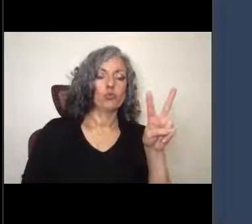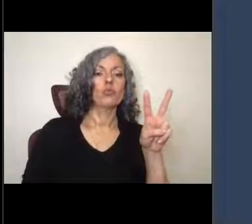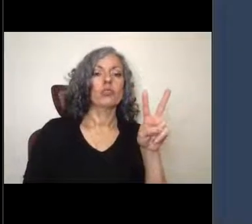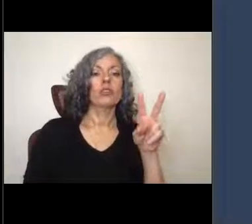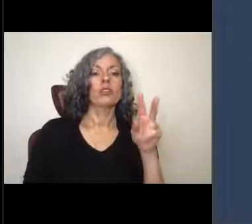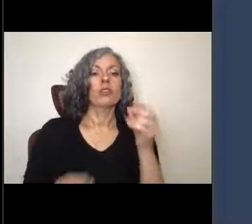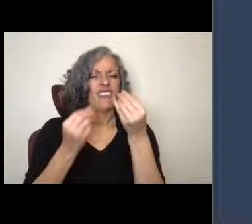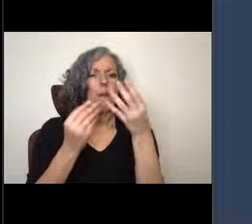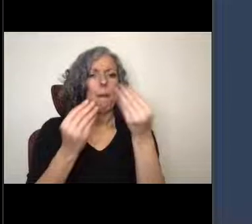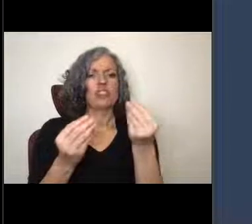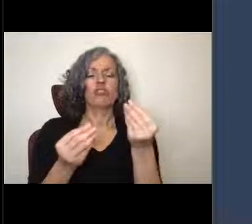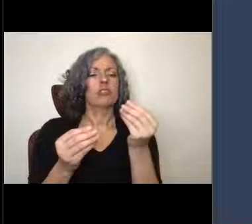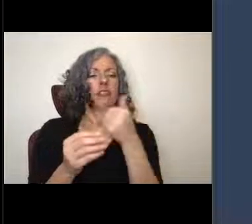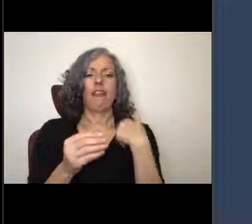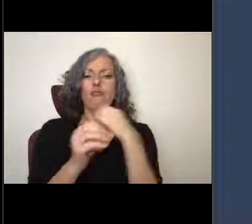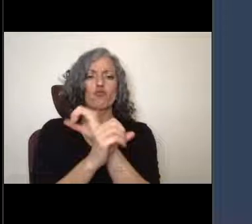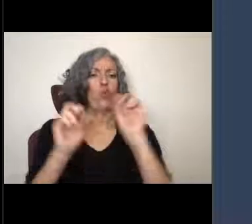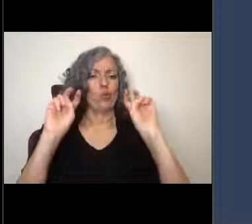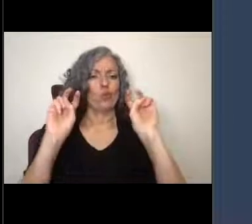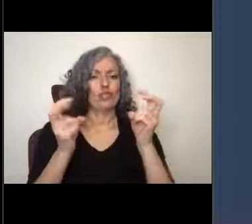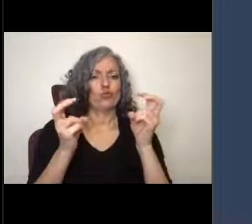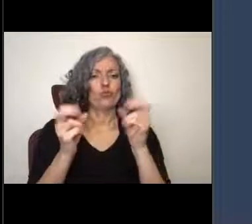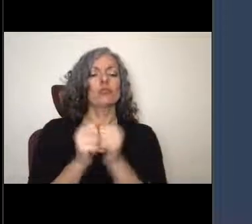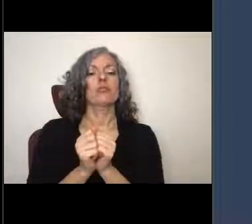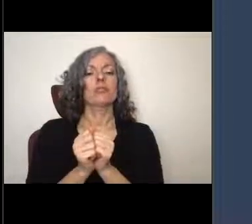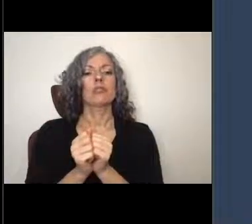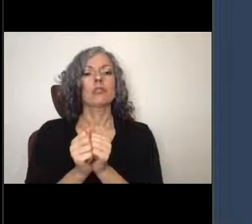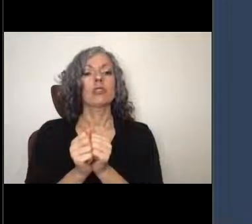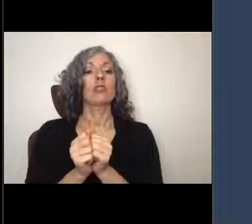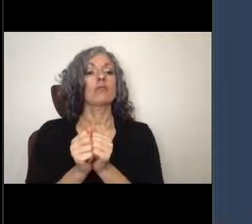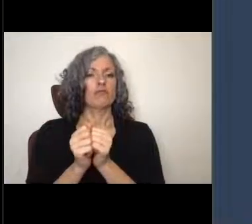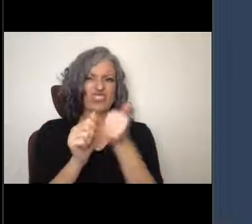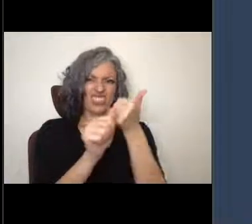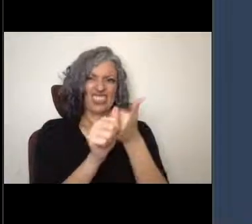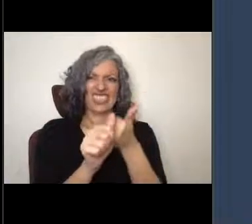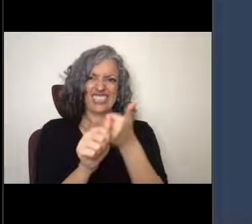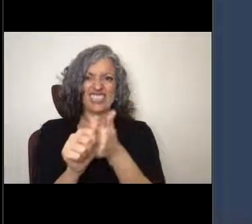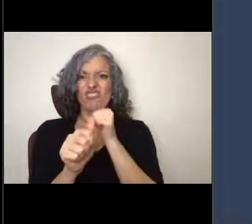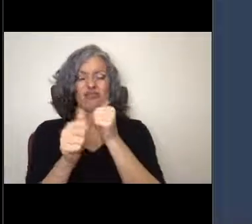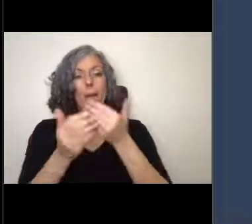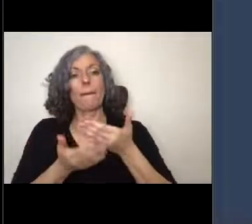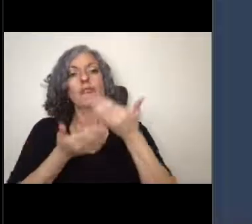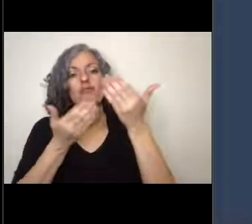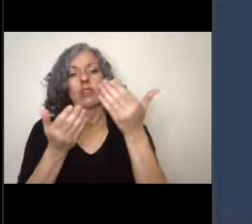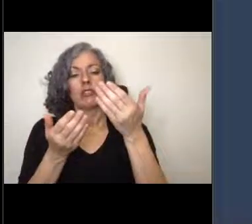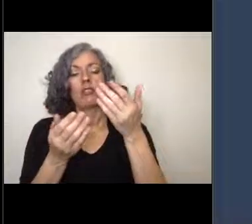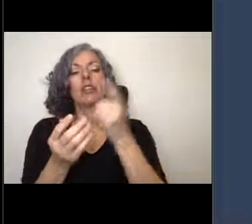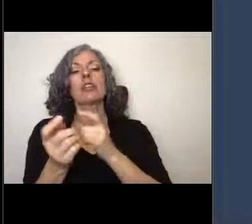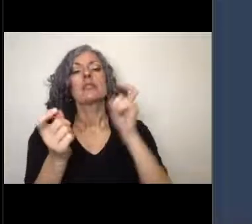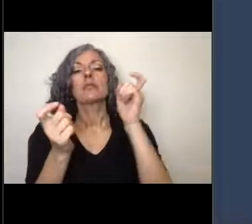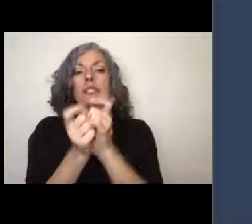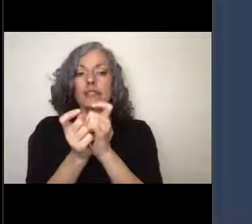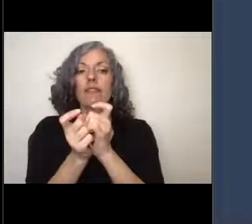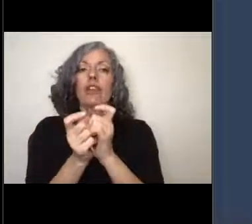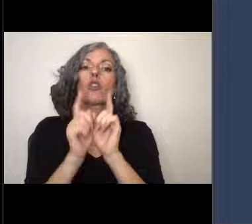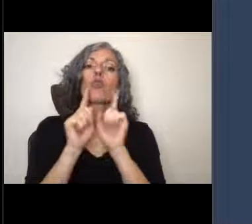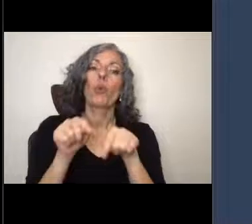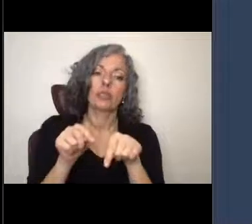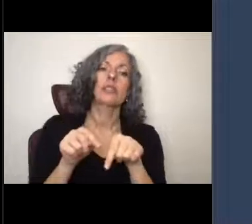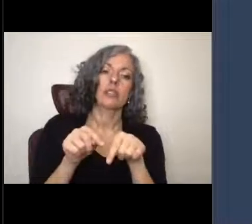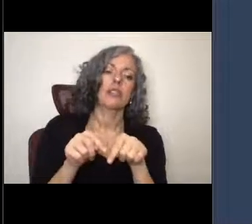to have no issues raised by Commission staff. Therefore, individual items will not be presented unless specifically requested by a Commissioner. Please also